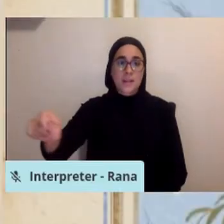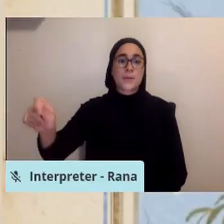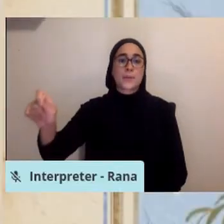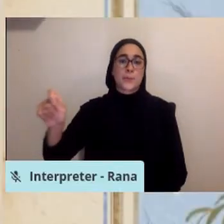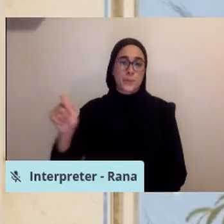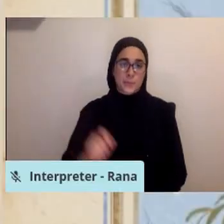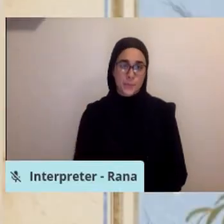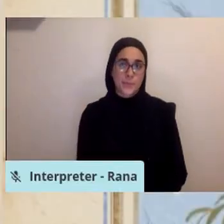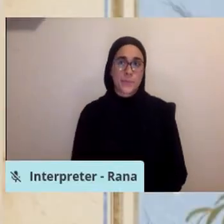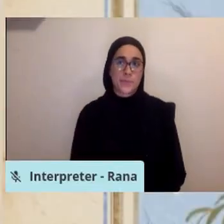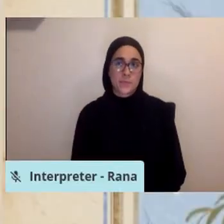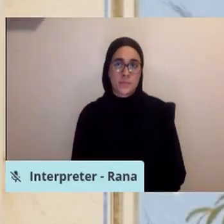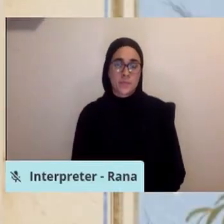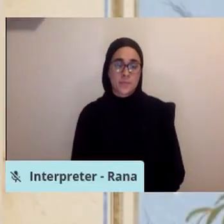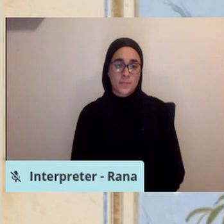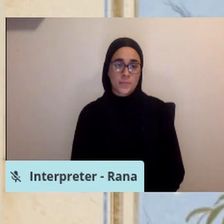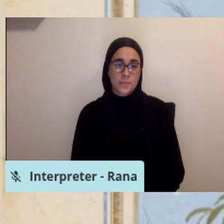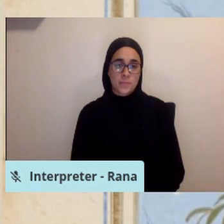wa barakatuh.